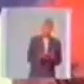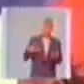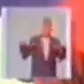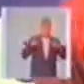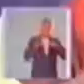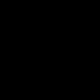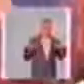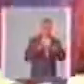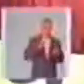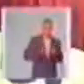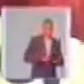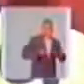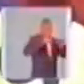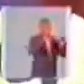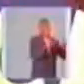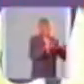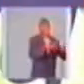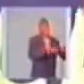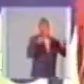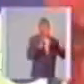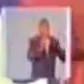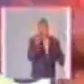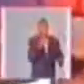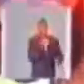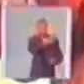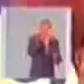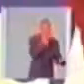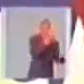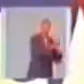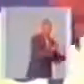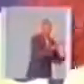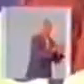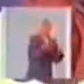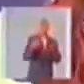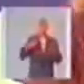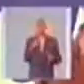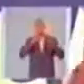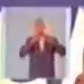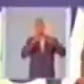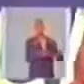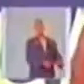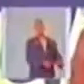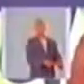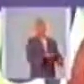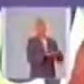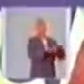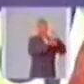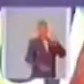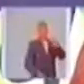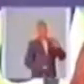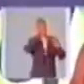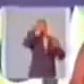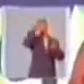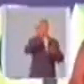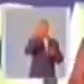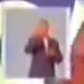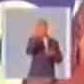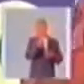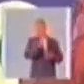say, Satite, who did them part among voyage in the Holy Bible, no, yen fasika, and pia